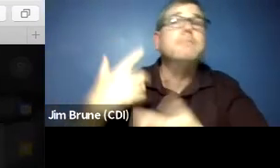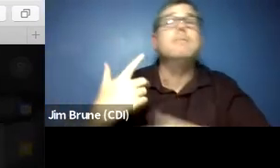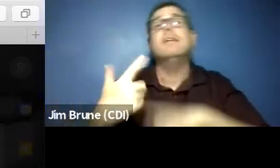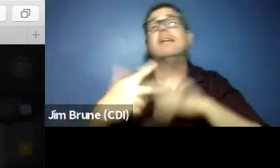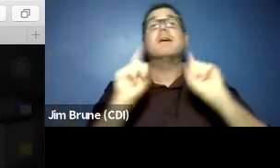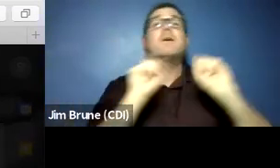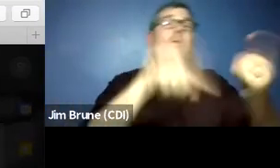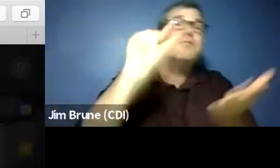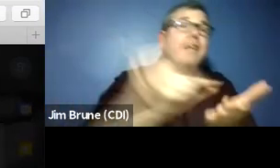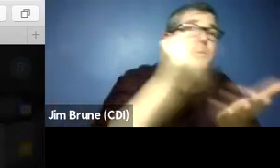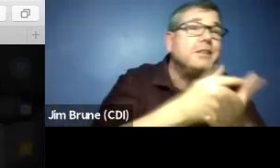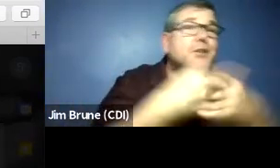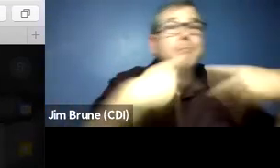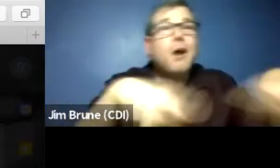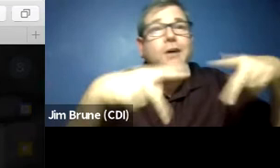of that good stuff.